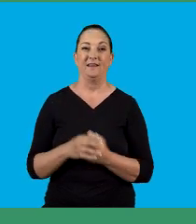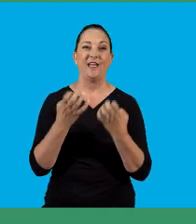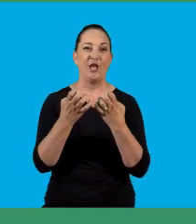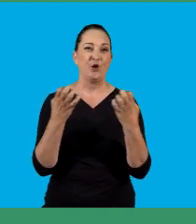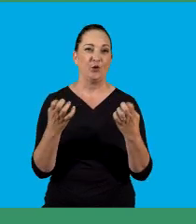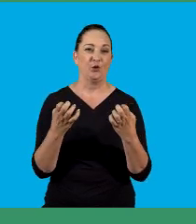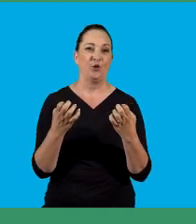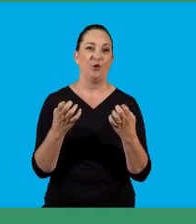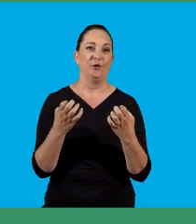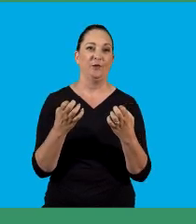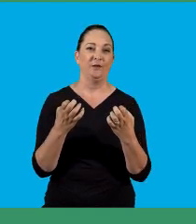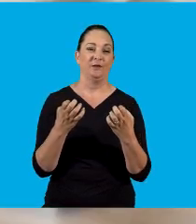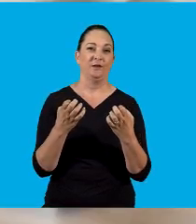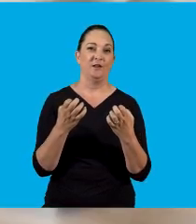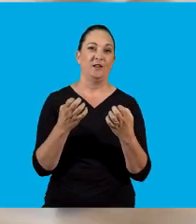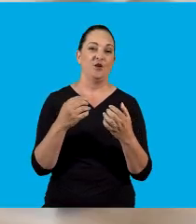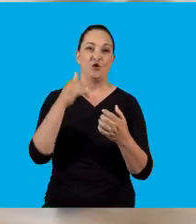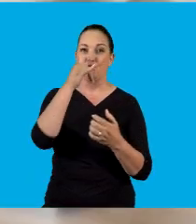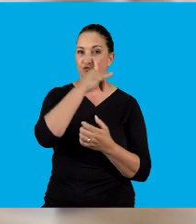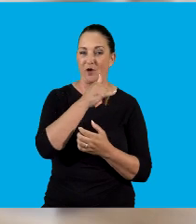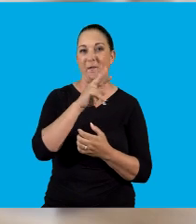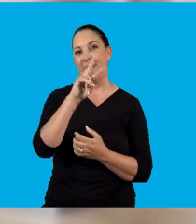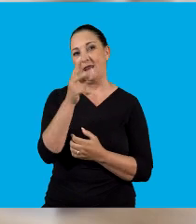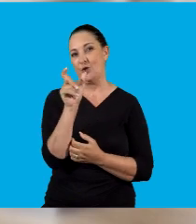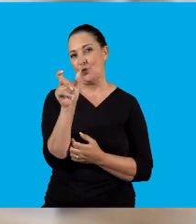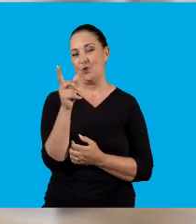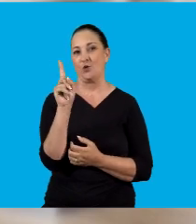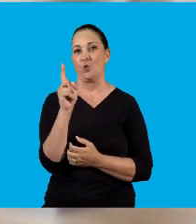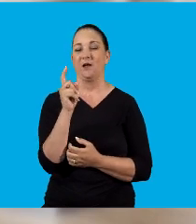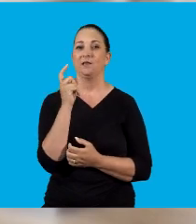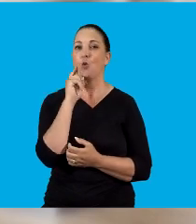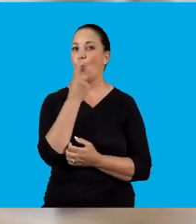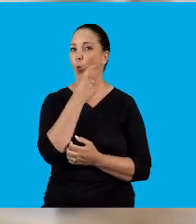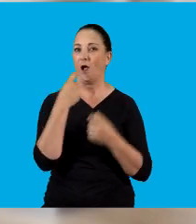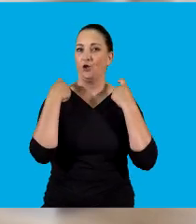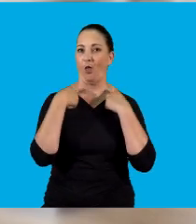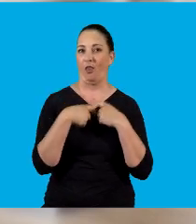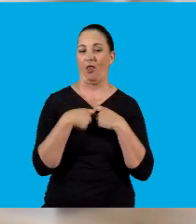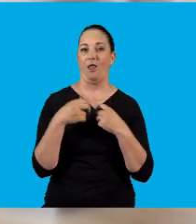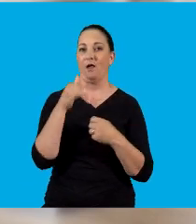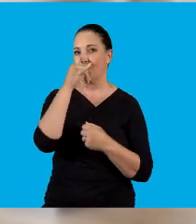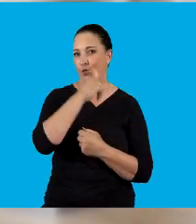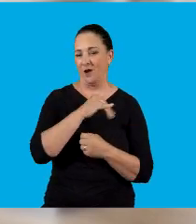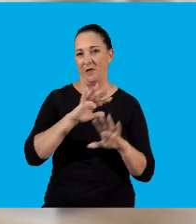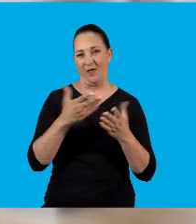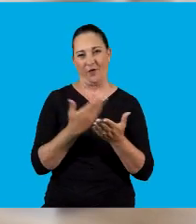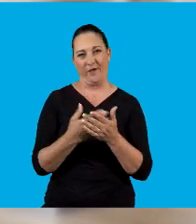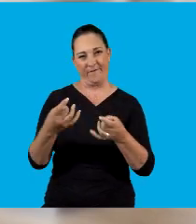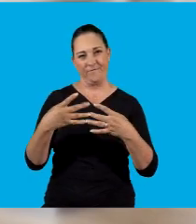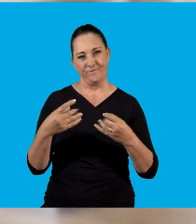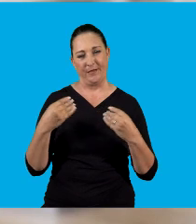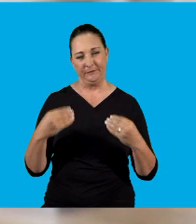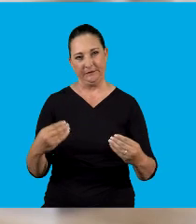another word for economic crime is known as white-collar crime. So let us look at how does white-collar crime pose a challenge